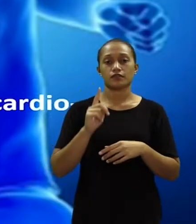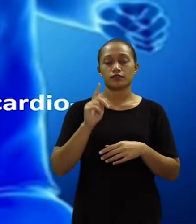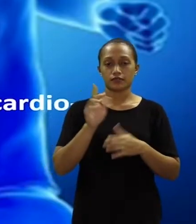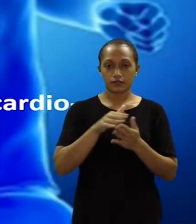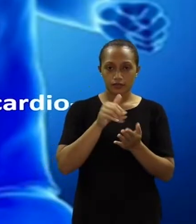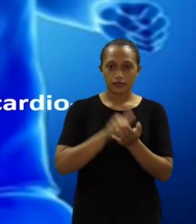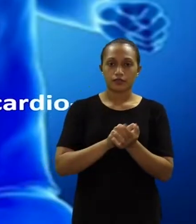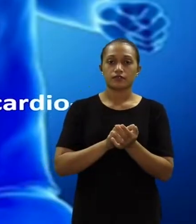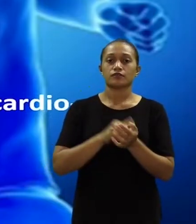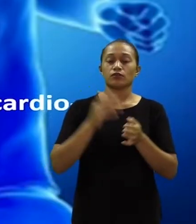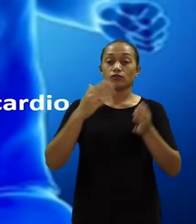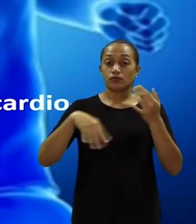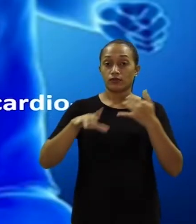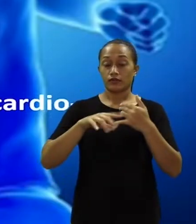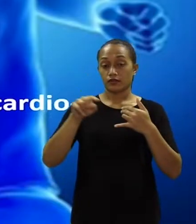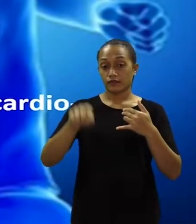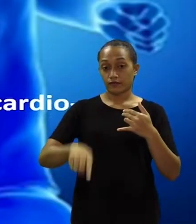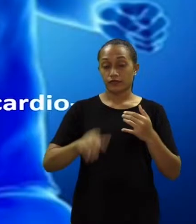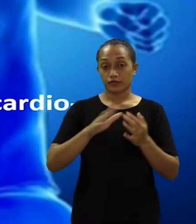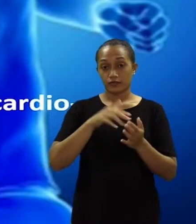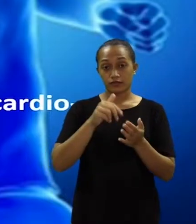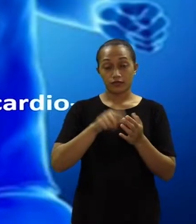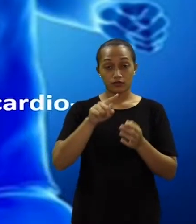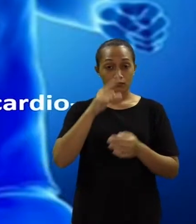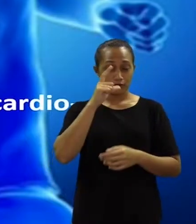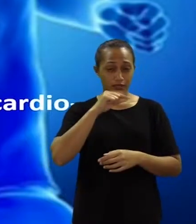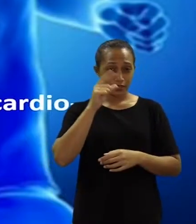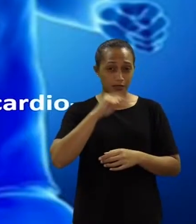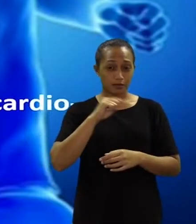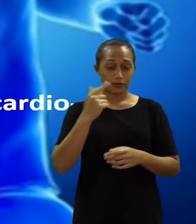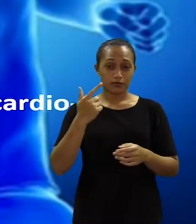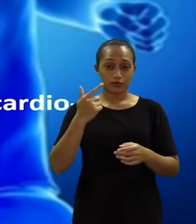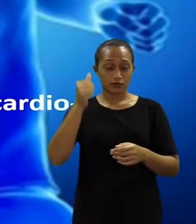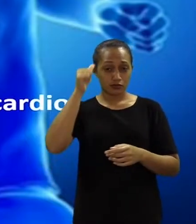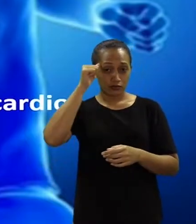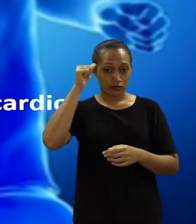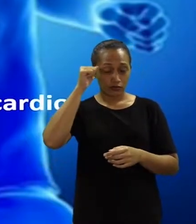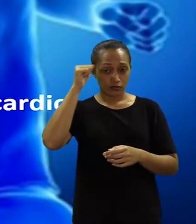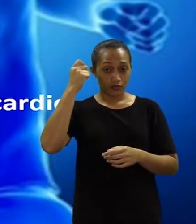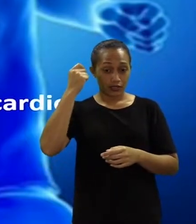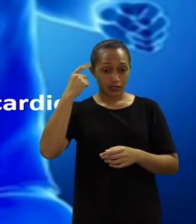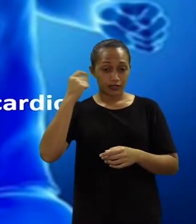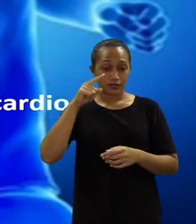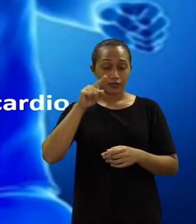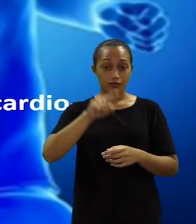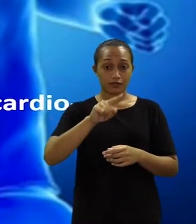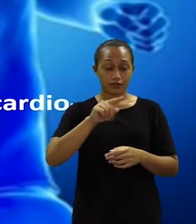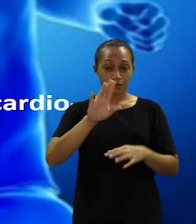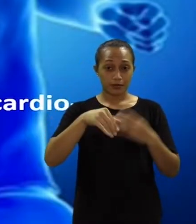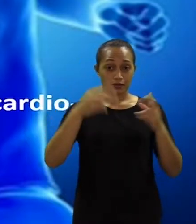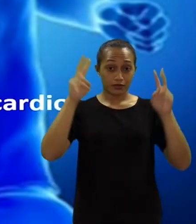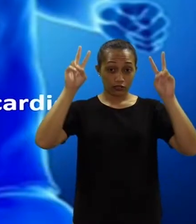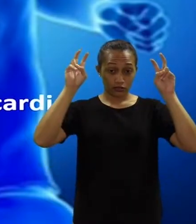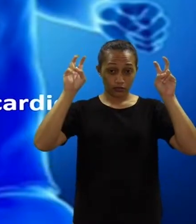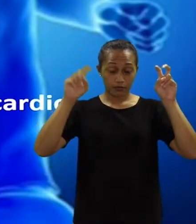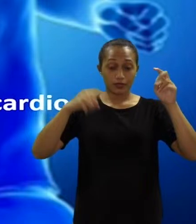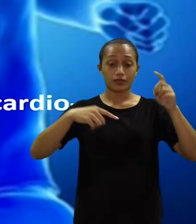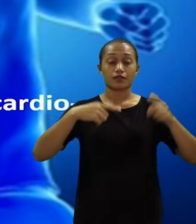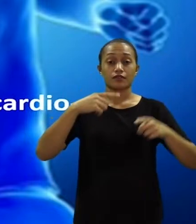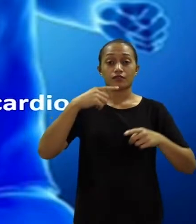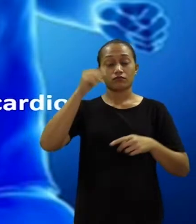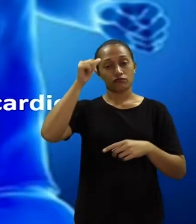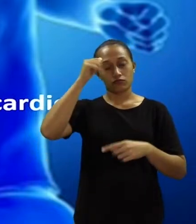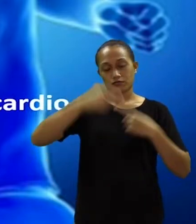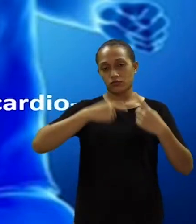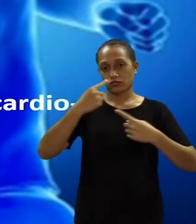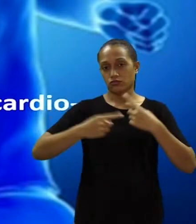So by the end of this lesson, you will be able to define cardiorespiratory system and describe the